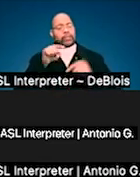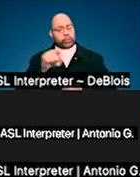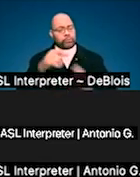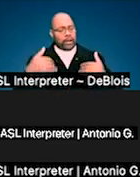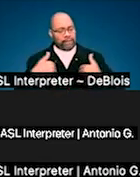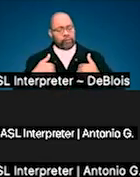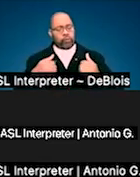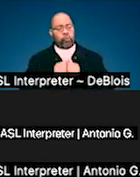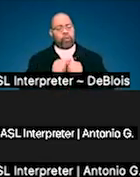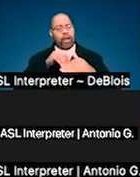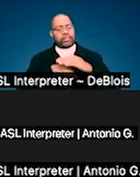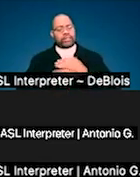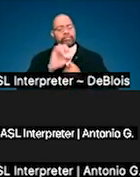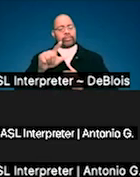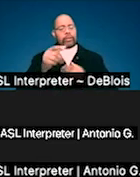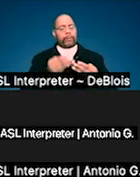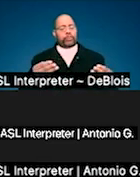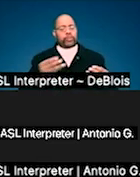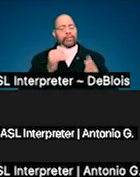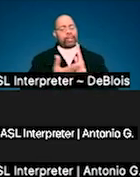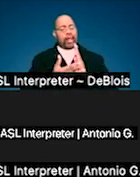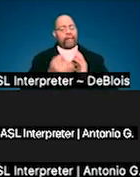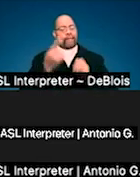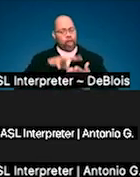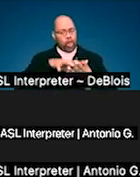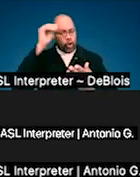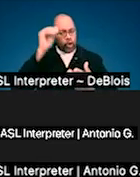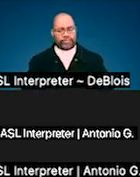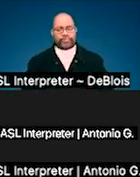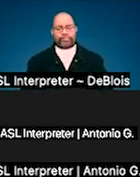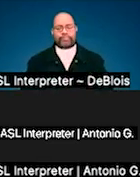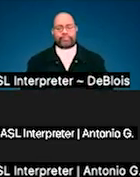had with accessing digital materials and technologies for learning?